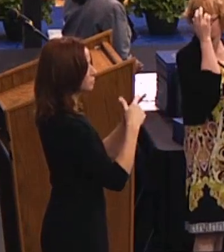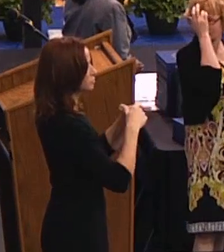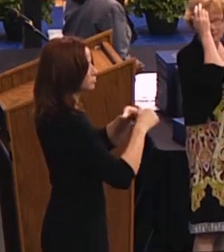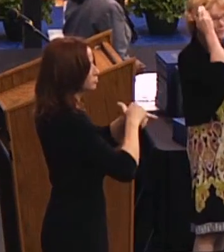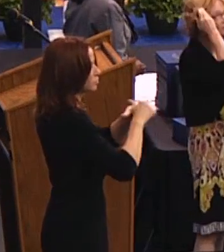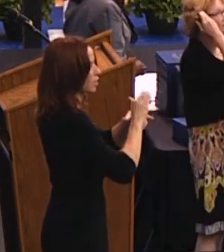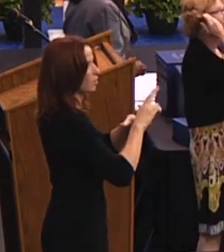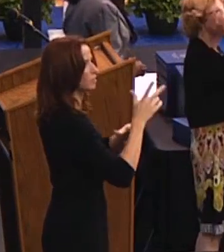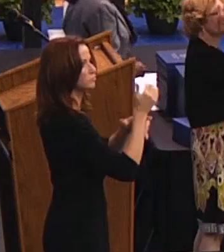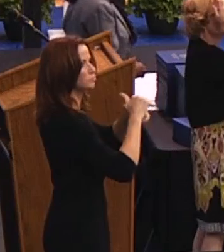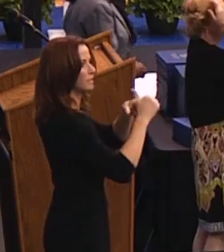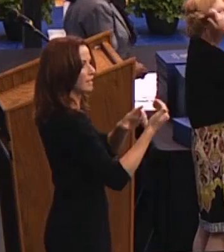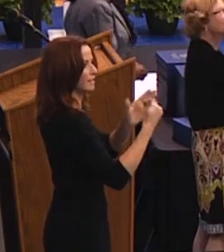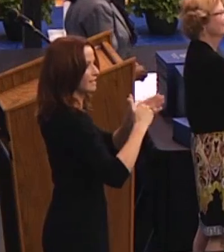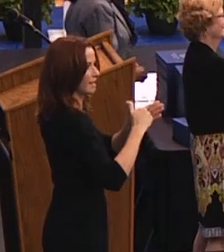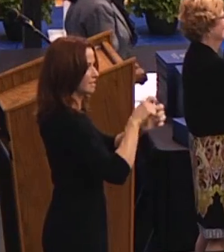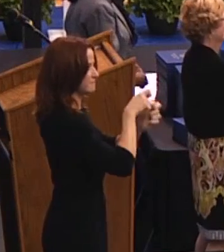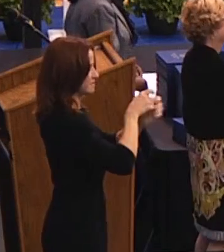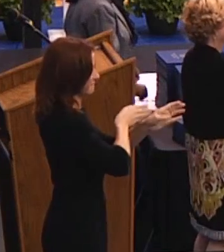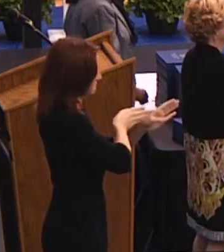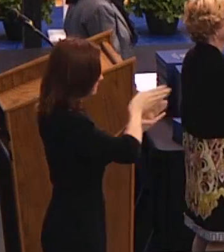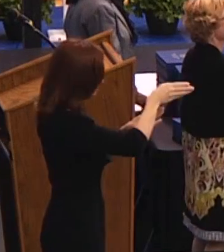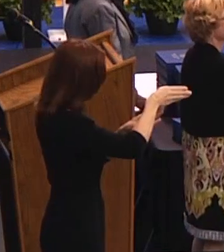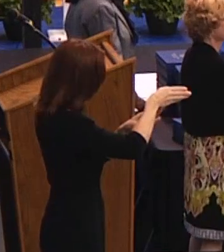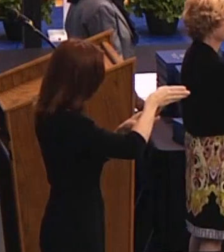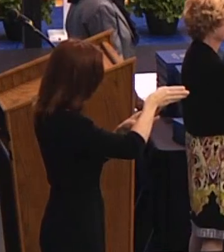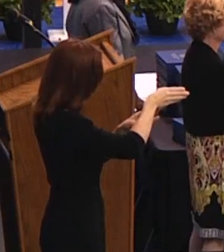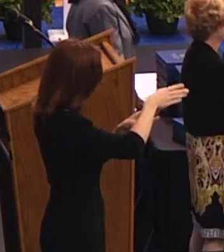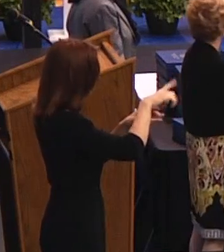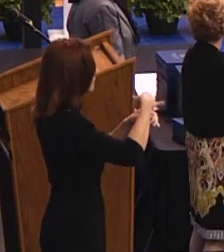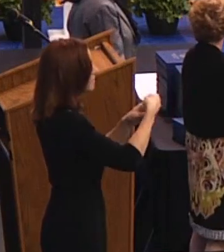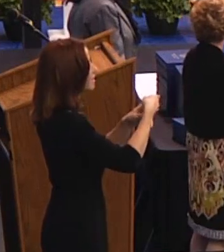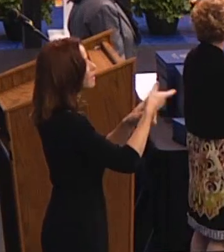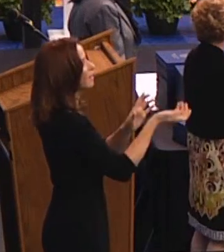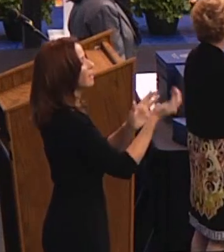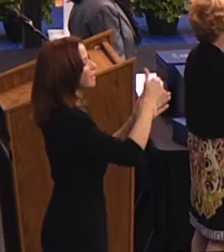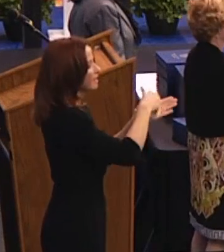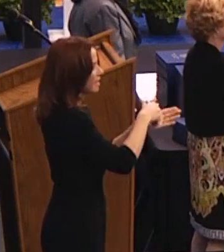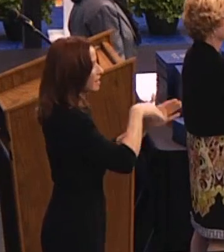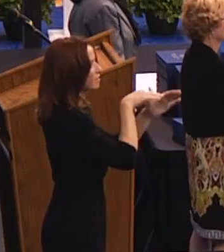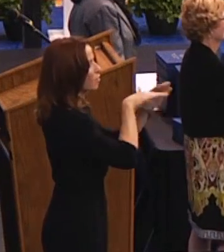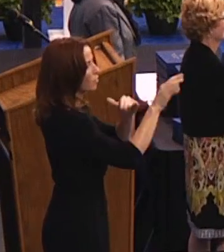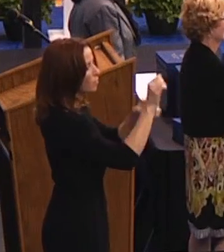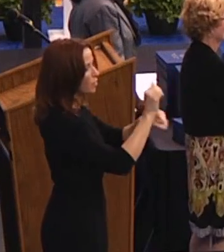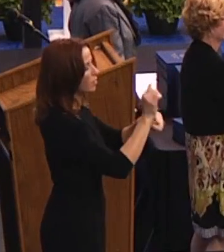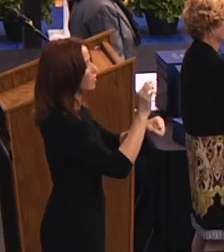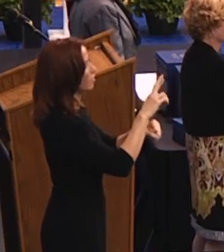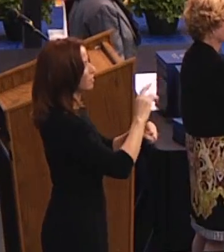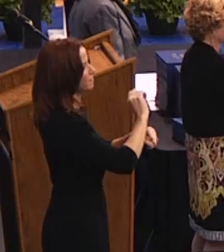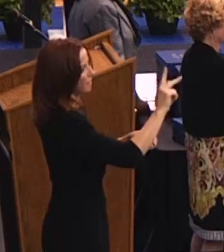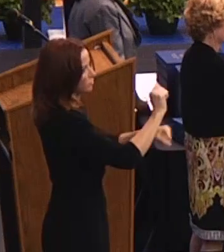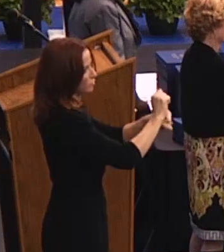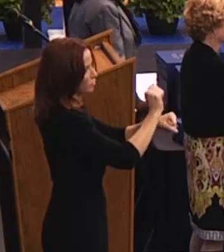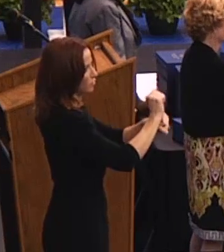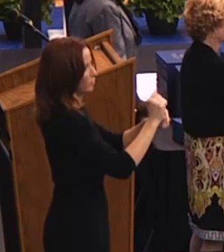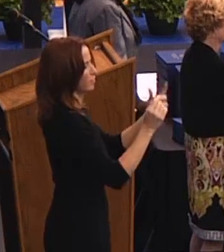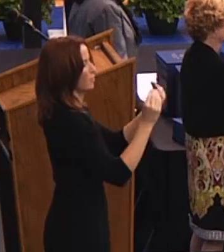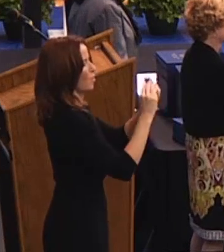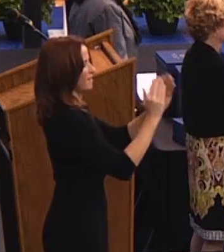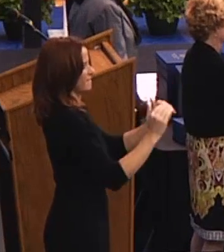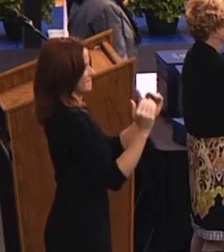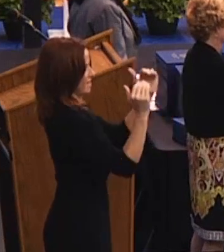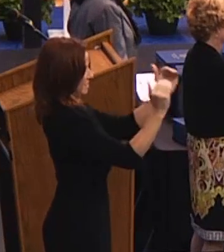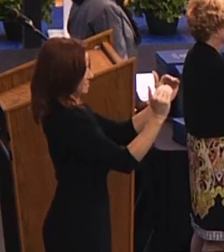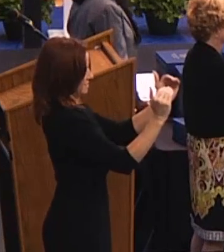retrain in a specific field or skills and enter or re-enter the workforce with a new or more advanced skill